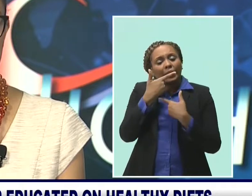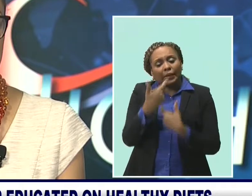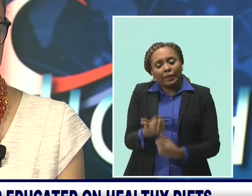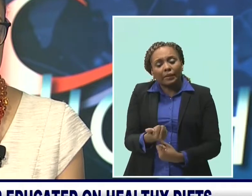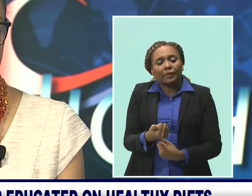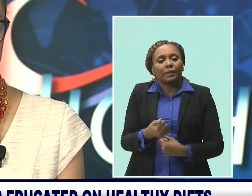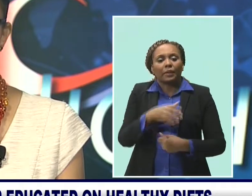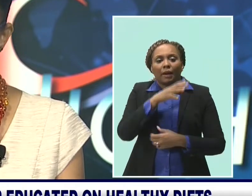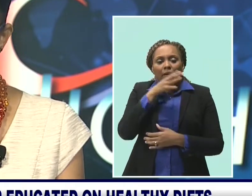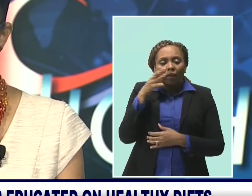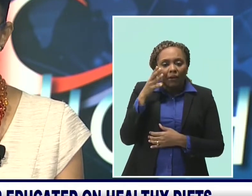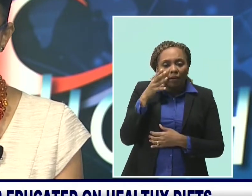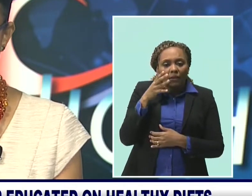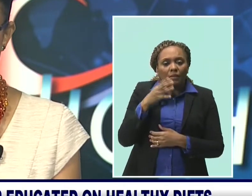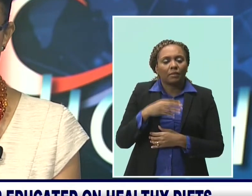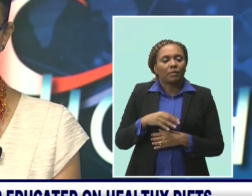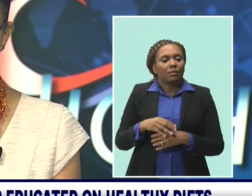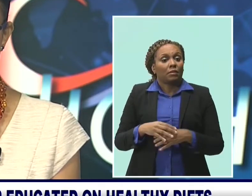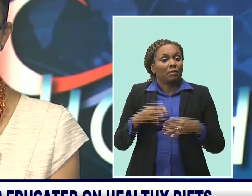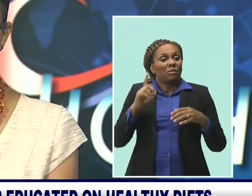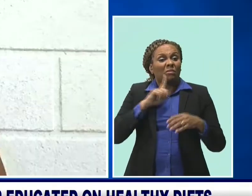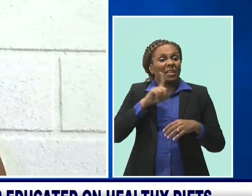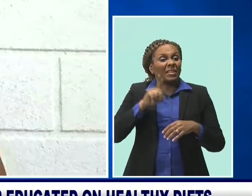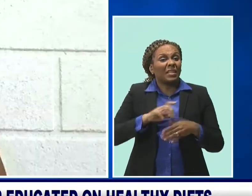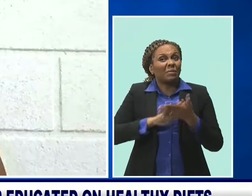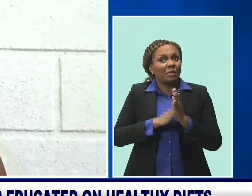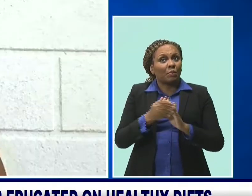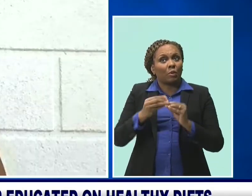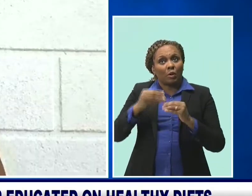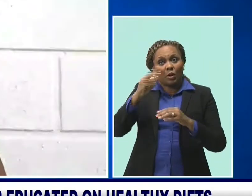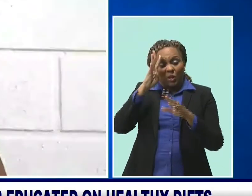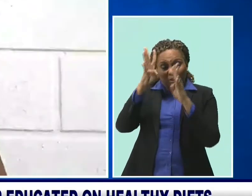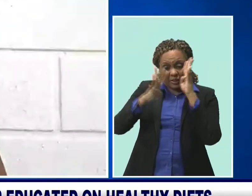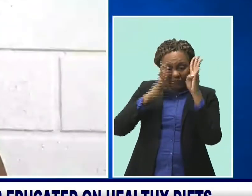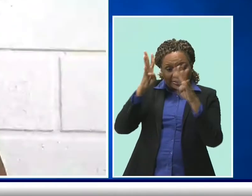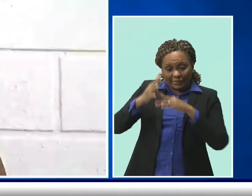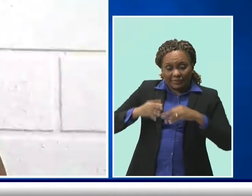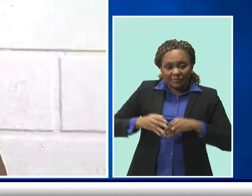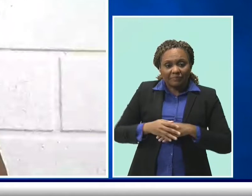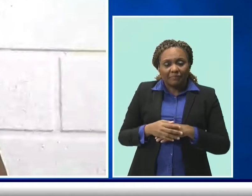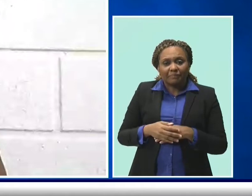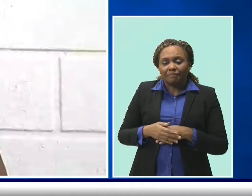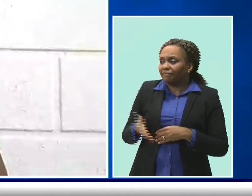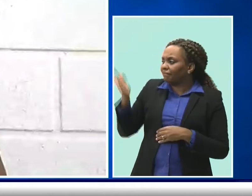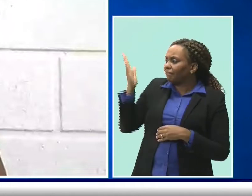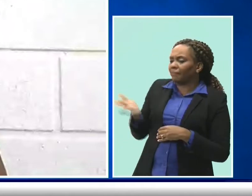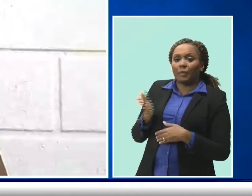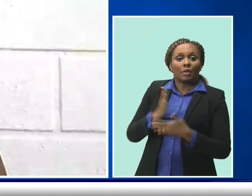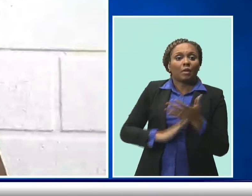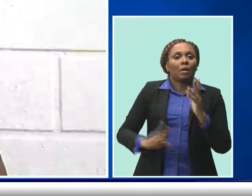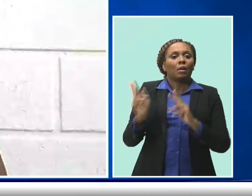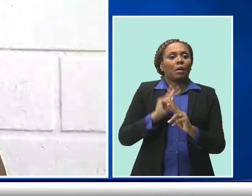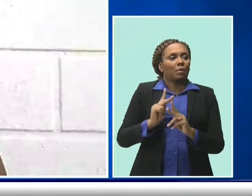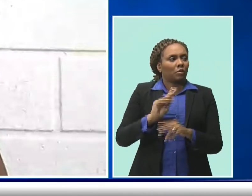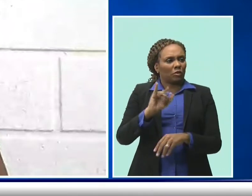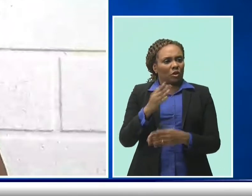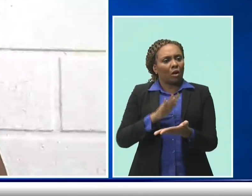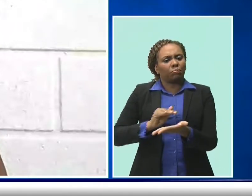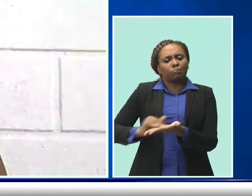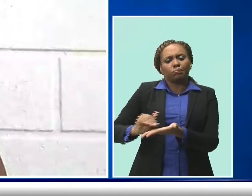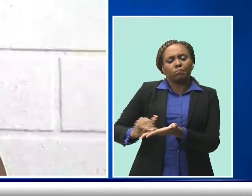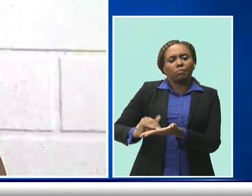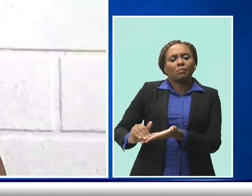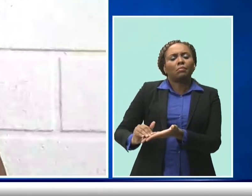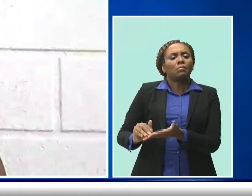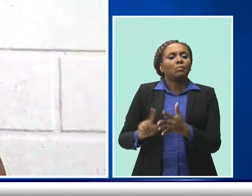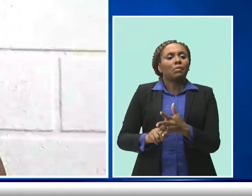to get creative with agriculture. Persons who would have been laid off and involved in many other sectors started doing